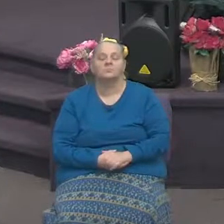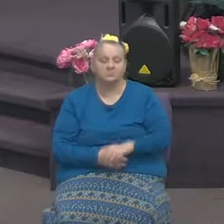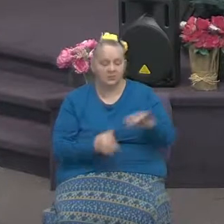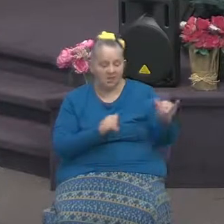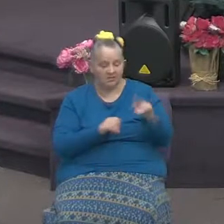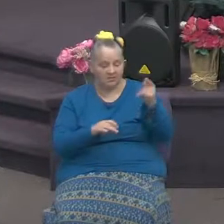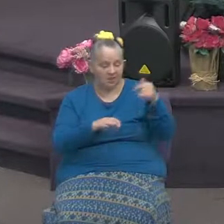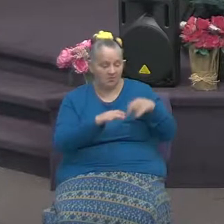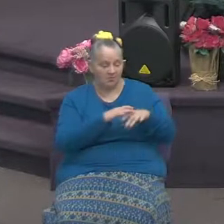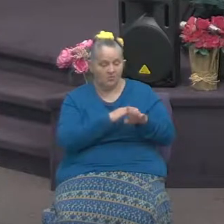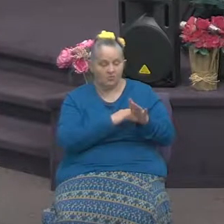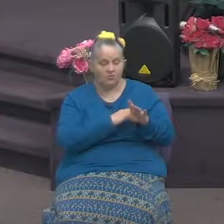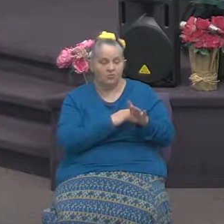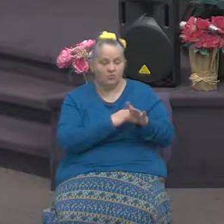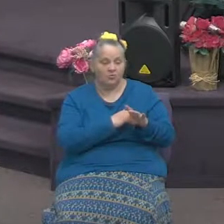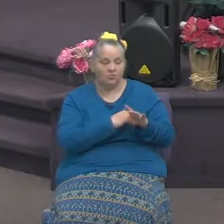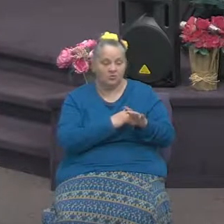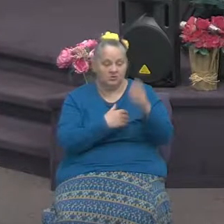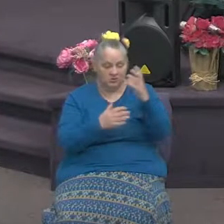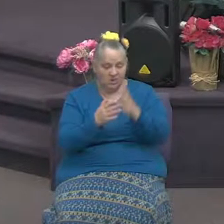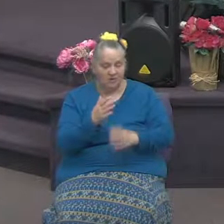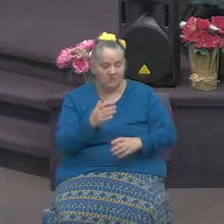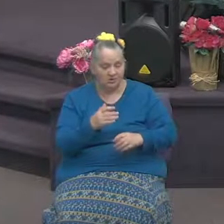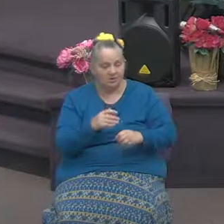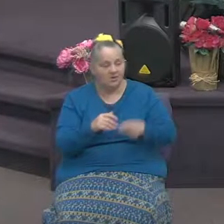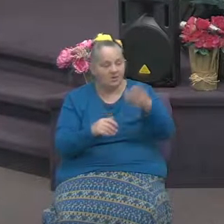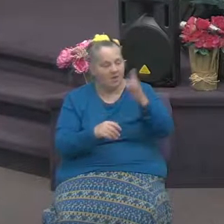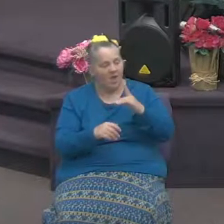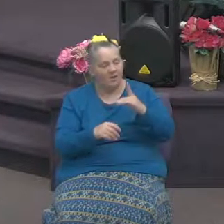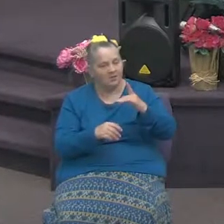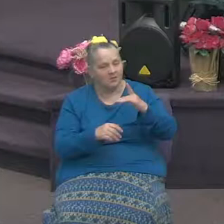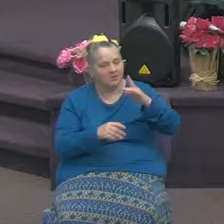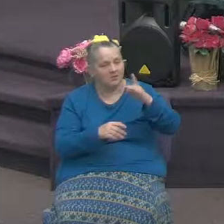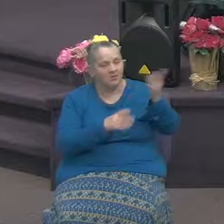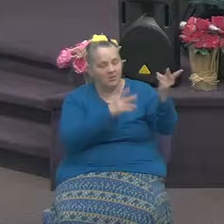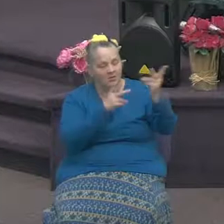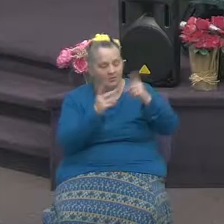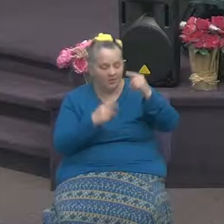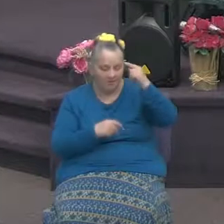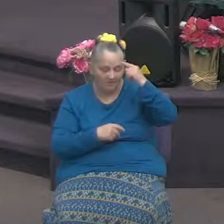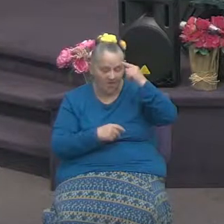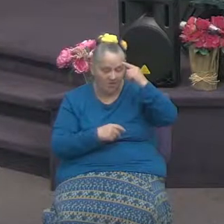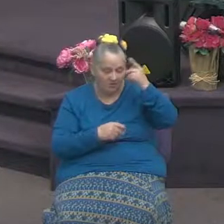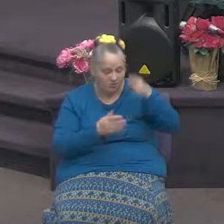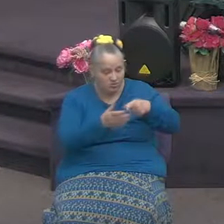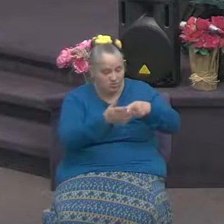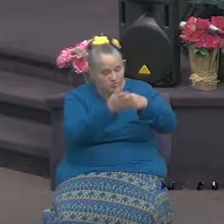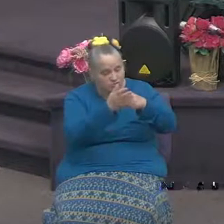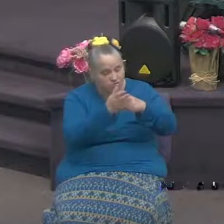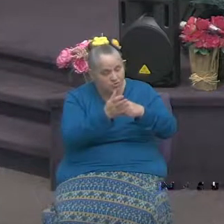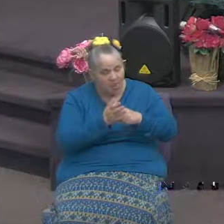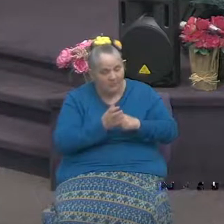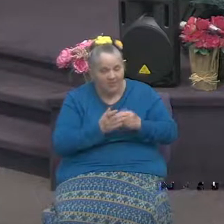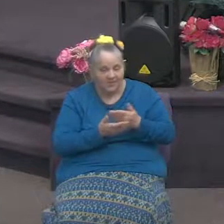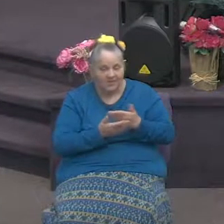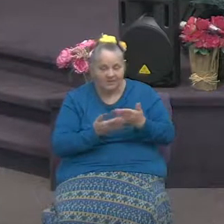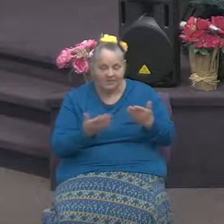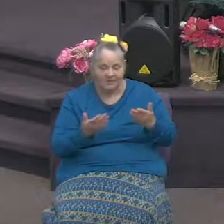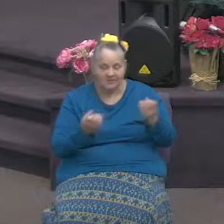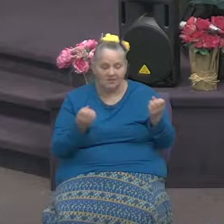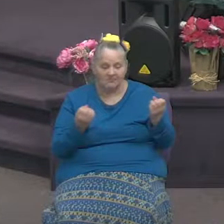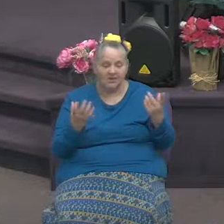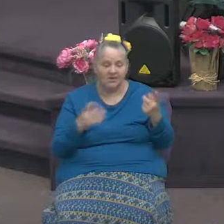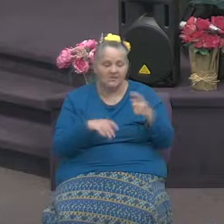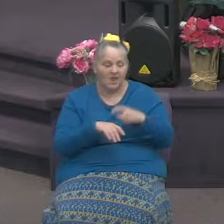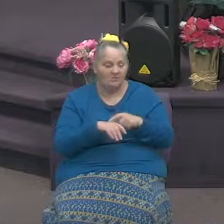As I went through this chapter, God just began to download into my mind. And he began to show things. And many